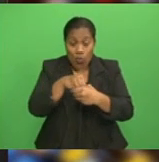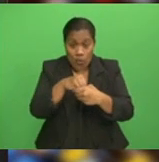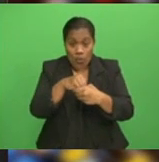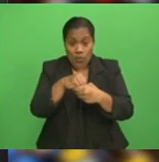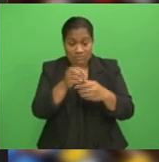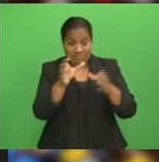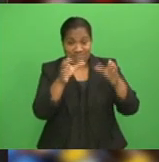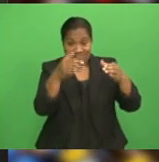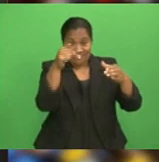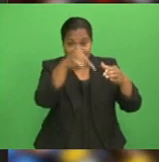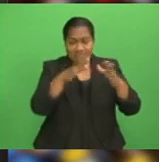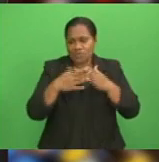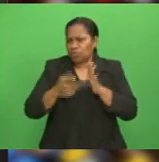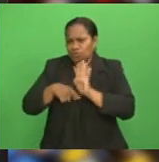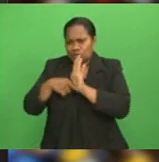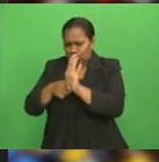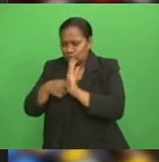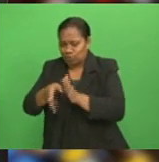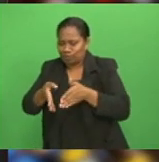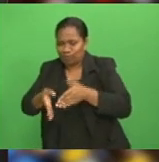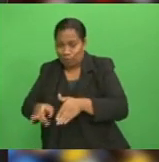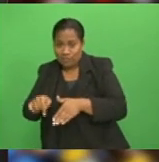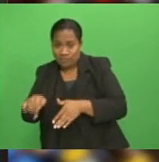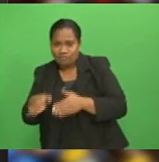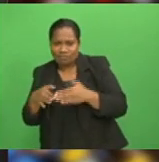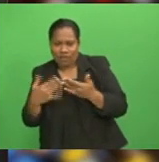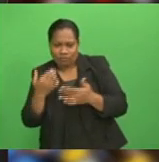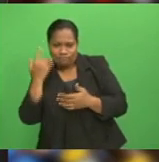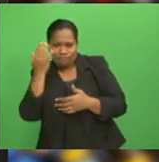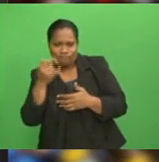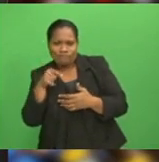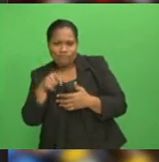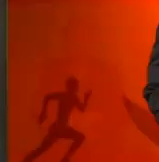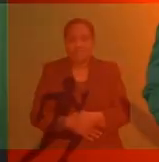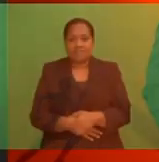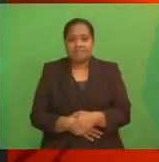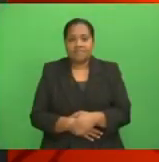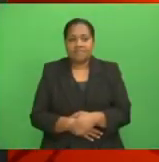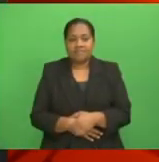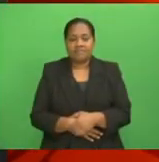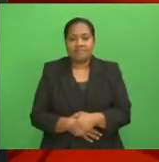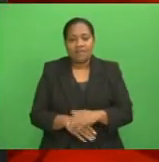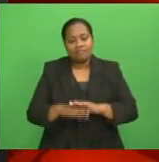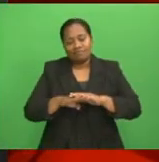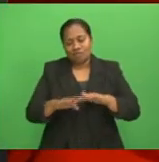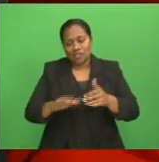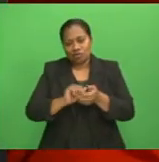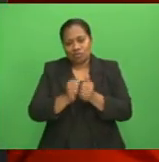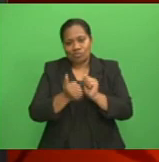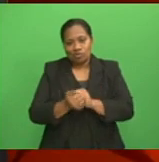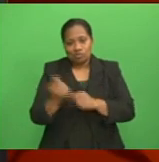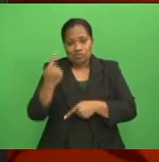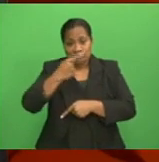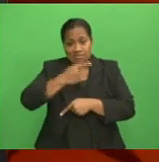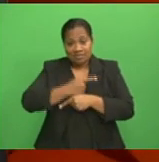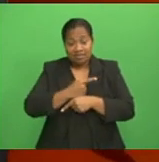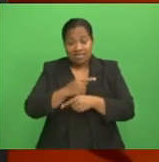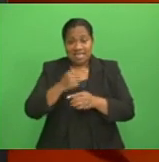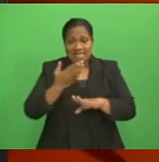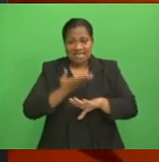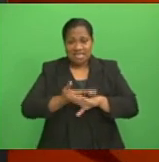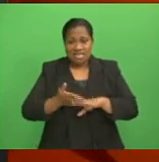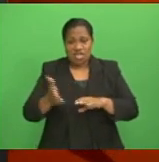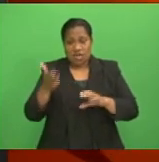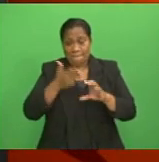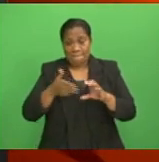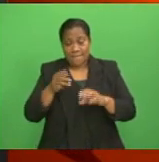is gearing up for a crucial clash against the South Sydney Rabbitohs on Friday. That's it from Sports Tonight. Coming up in new media,